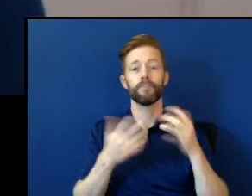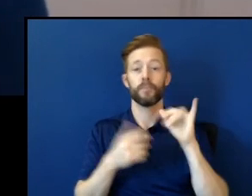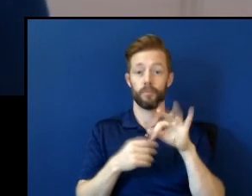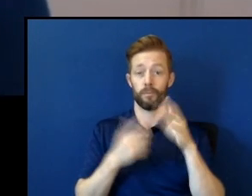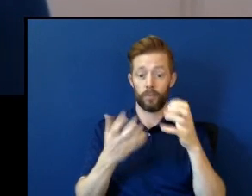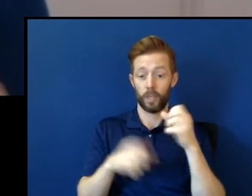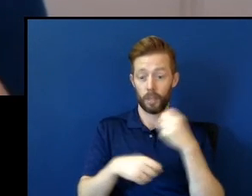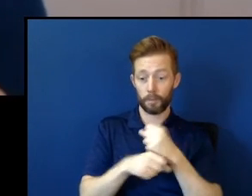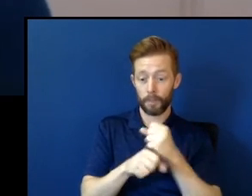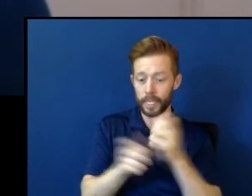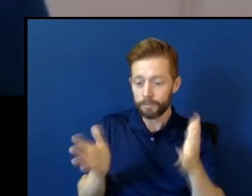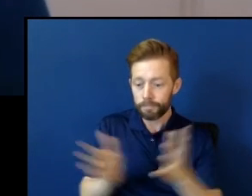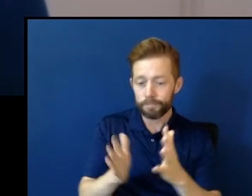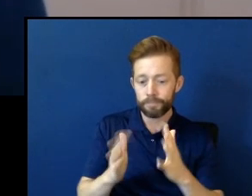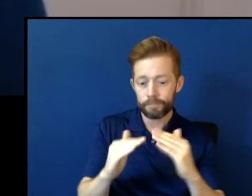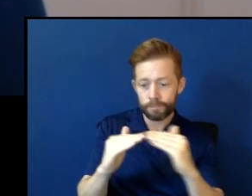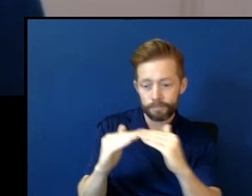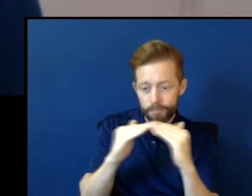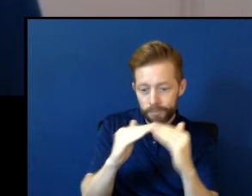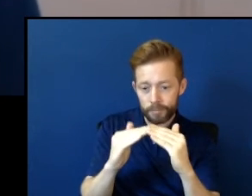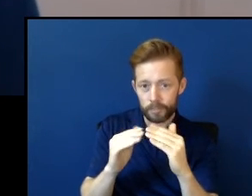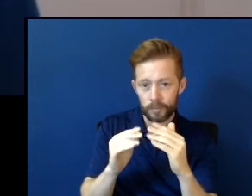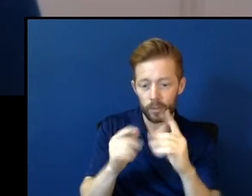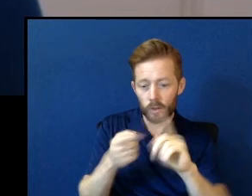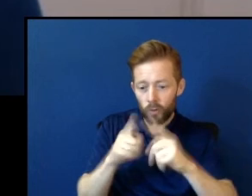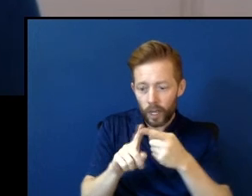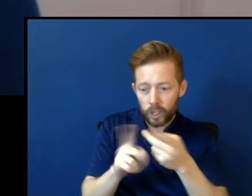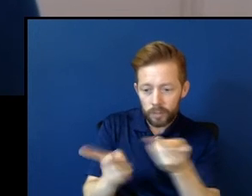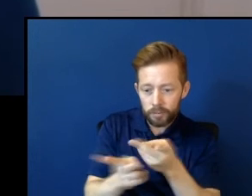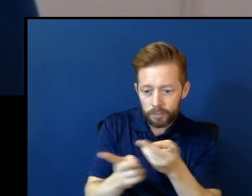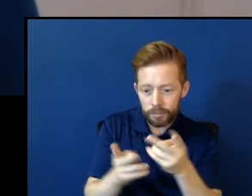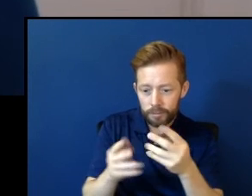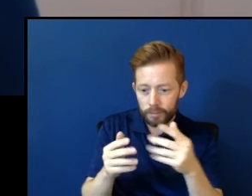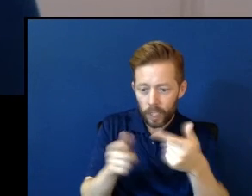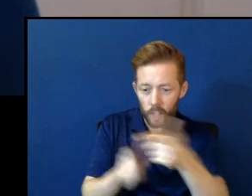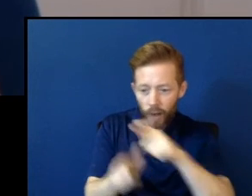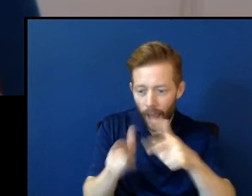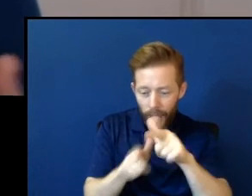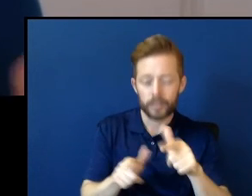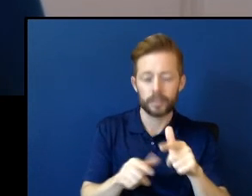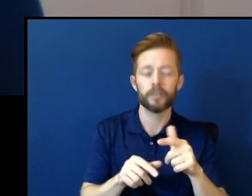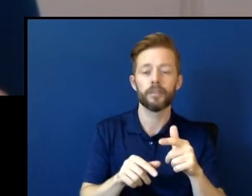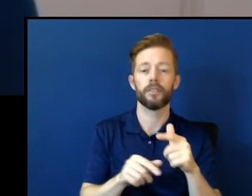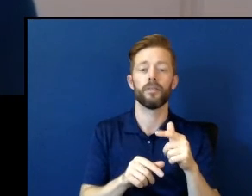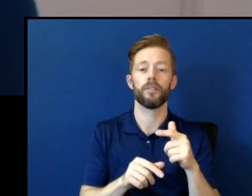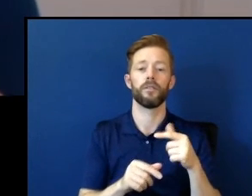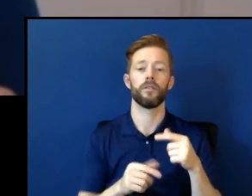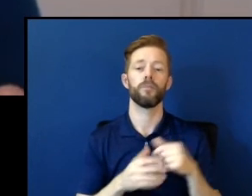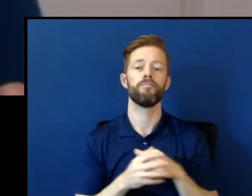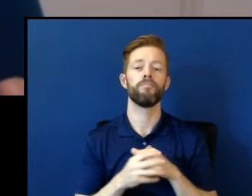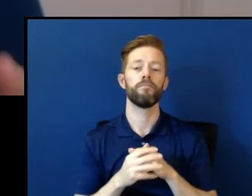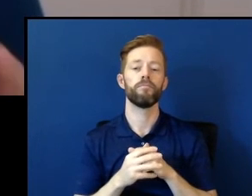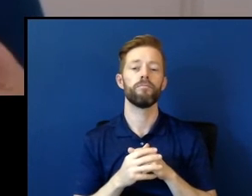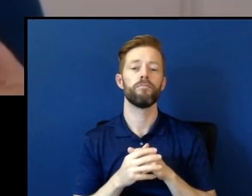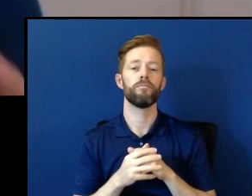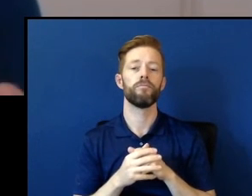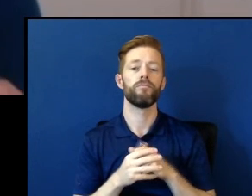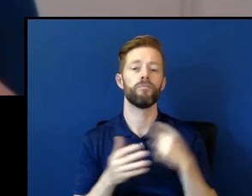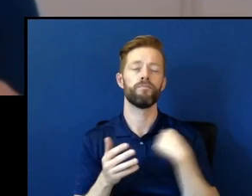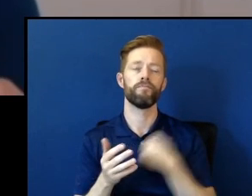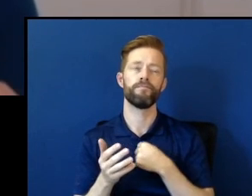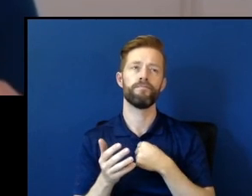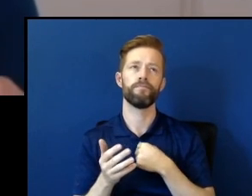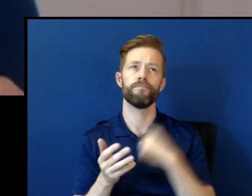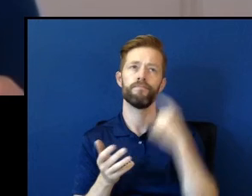create peer-to-peer interaction and to foster those friendships, we've noticed that you